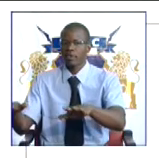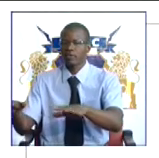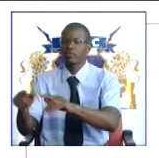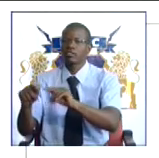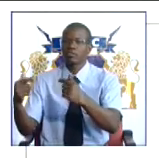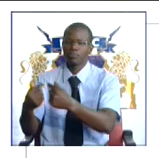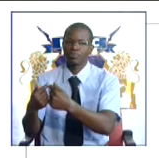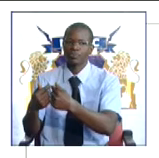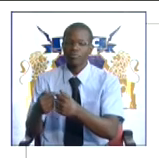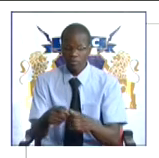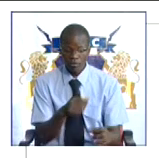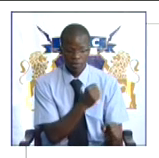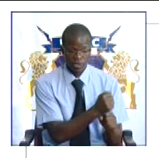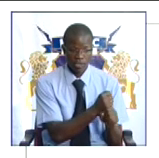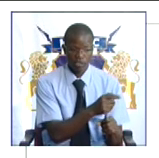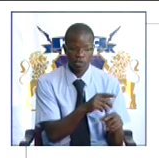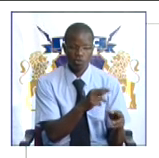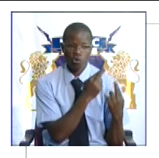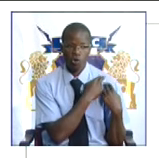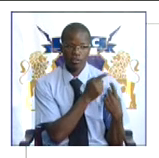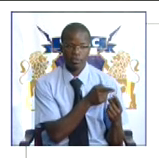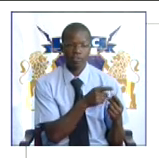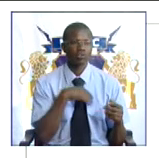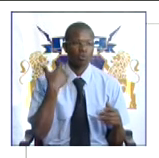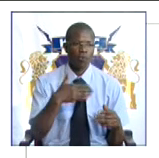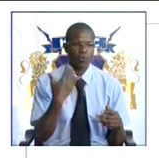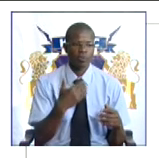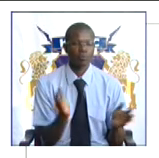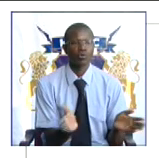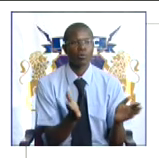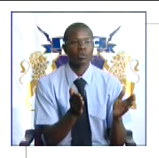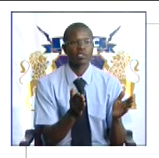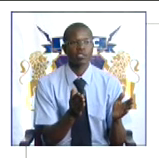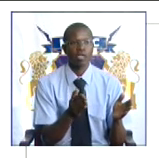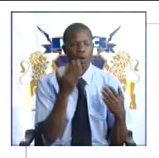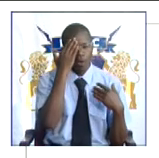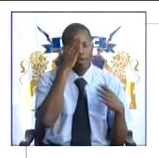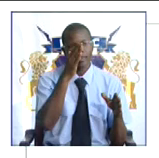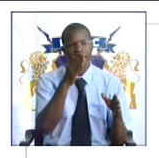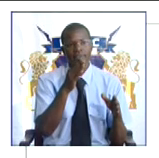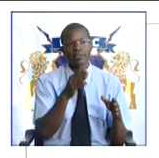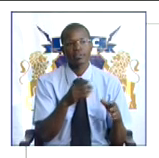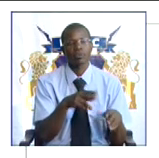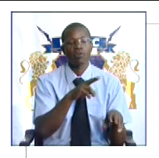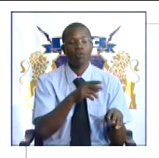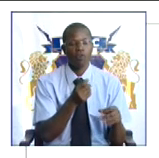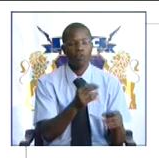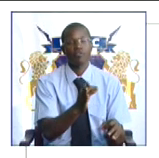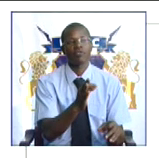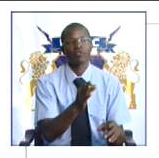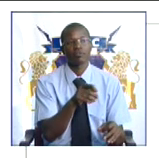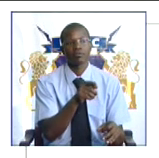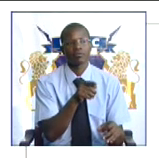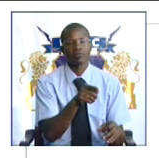to constantly popularize and promote awareness of the existence of the program and also to